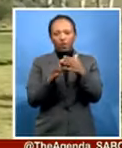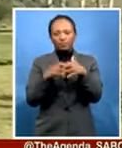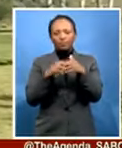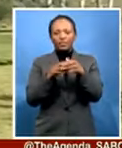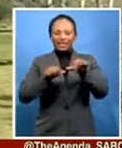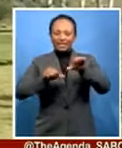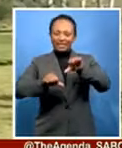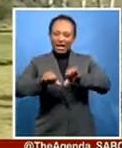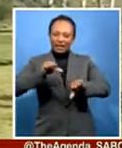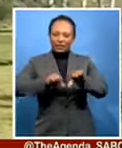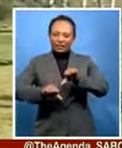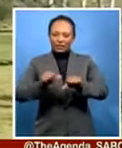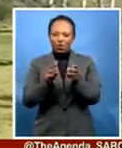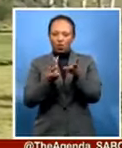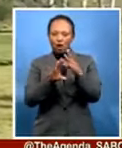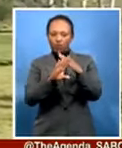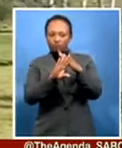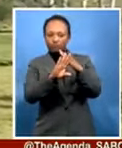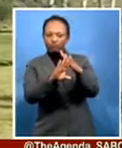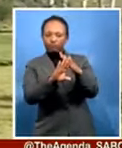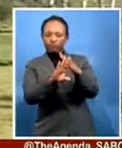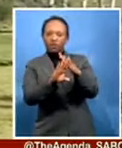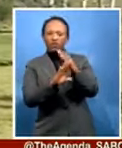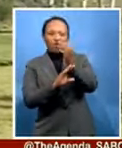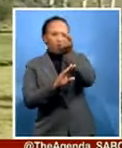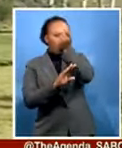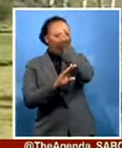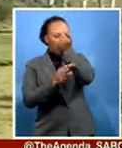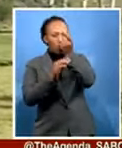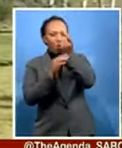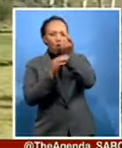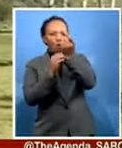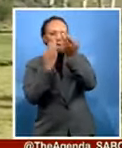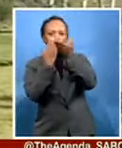poaching is proactive. It's making sure that we preserve this huge jewel in our country.